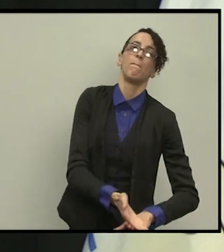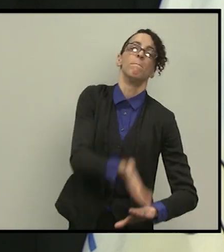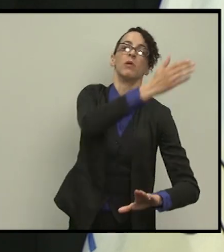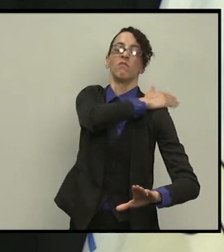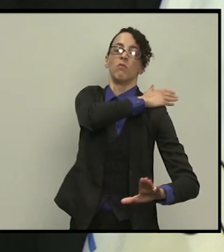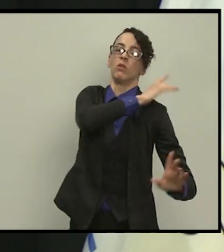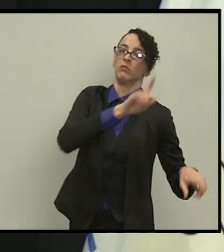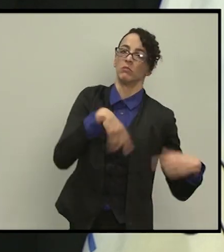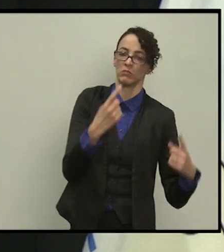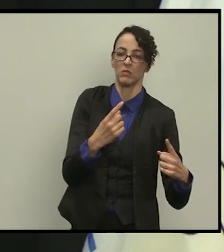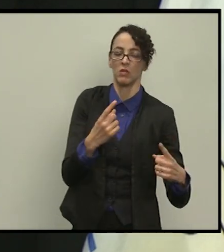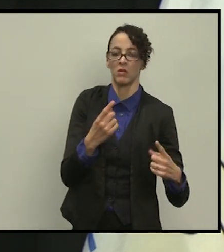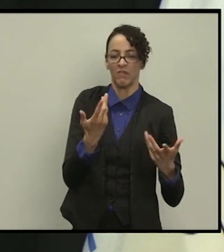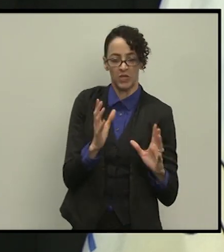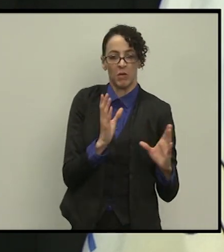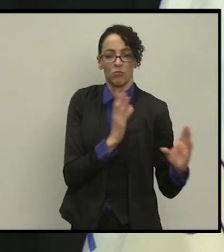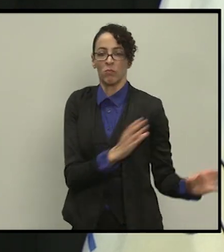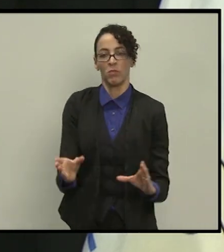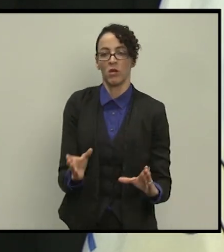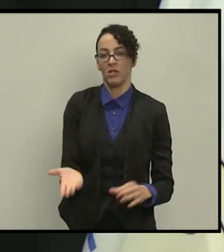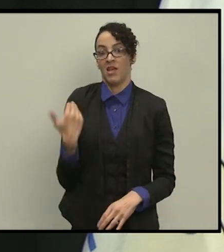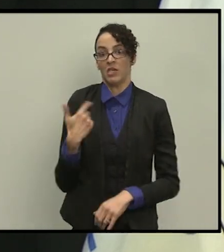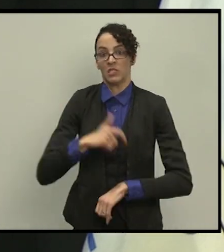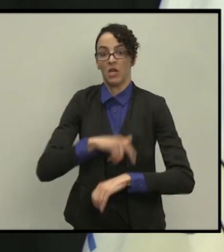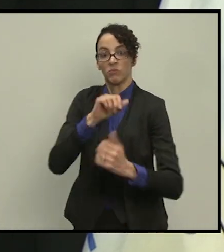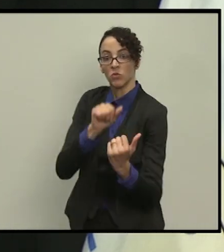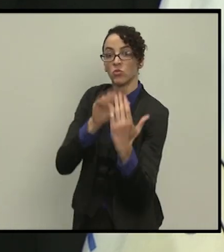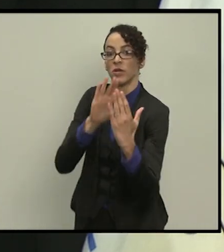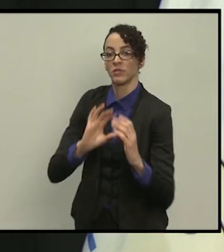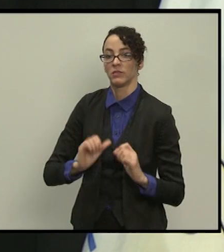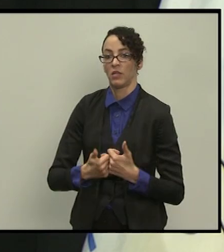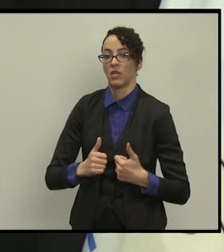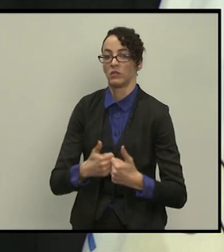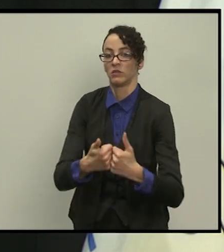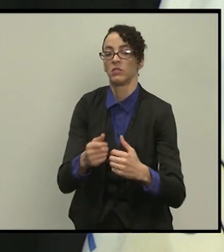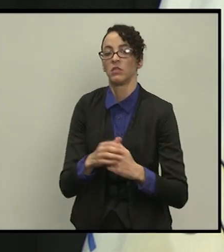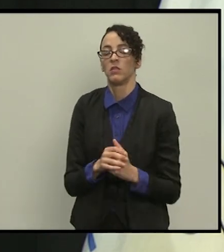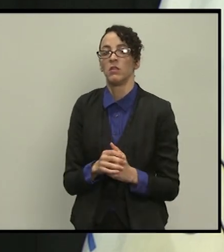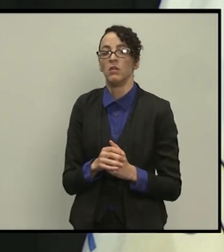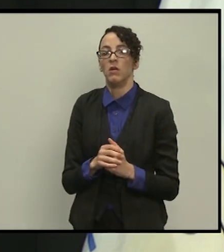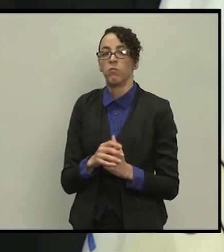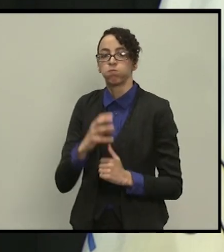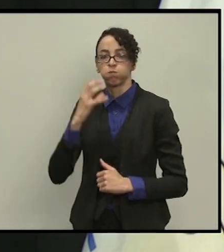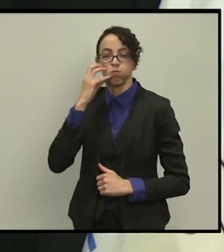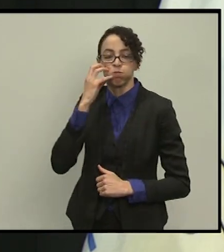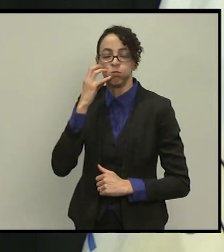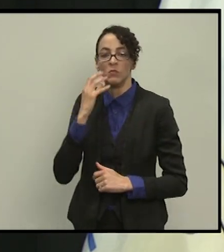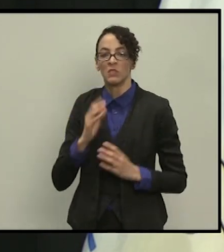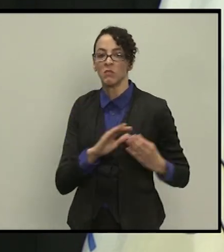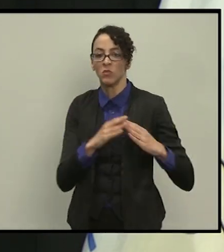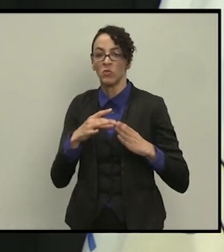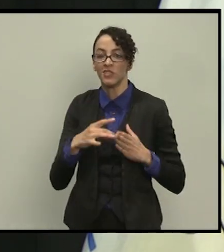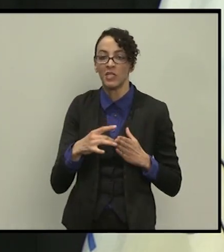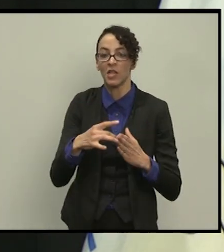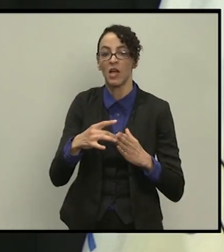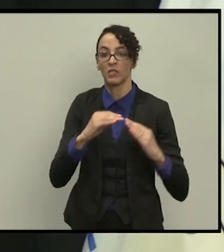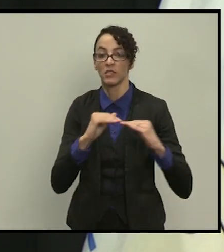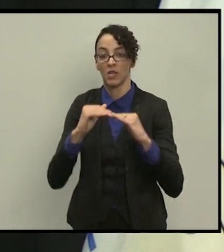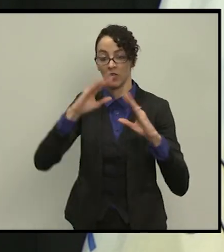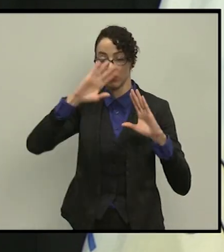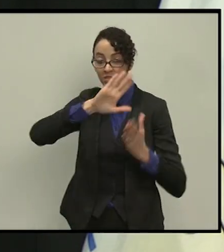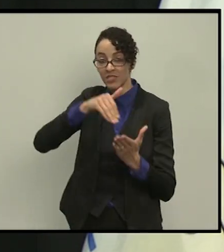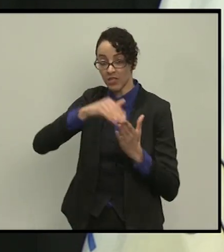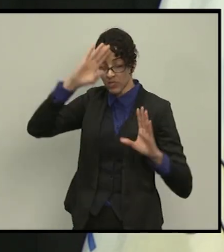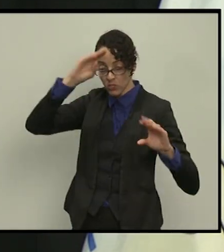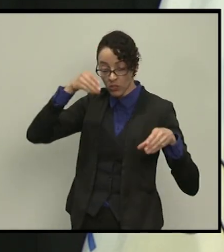these challenges. The robust community-led and equity-centered approach means ensuring essential needs,